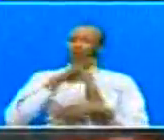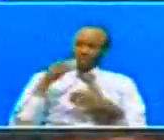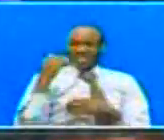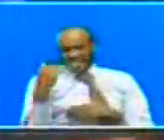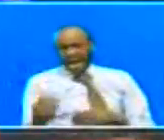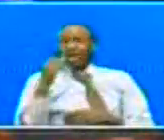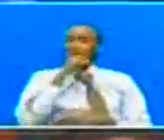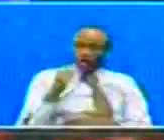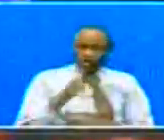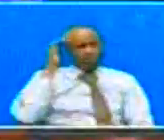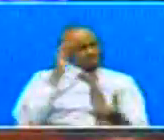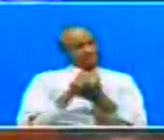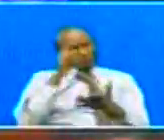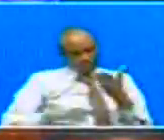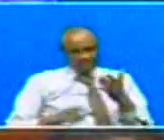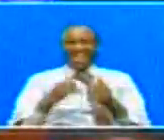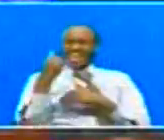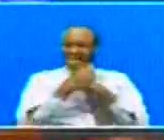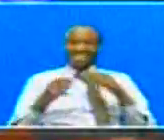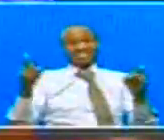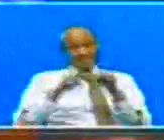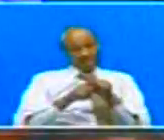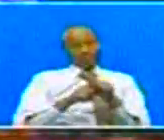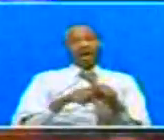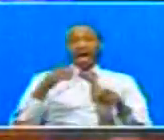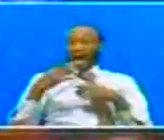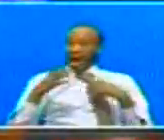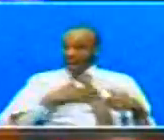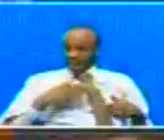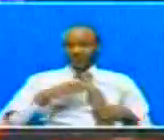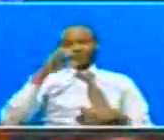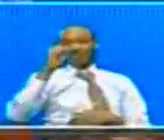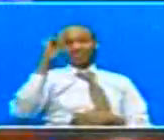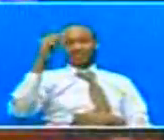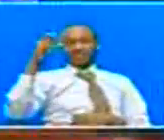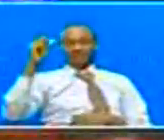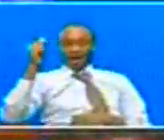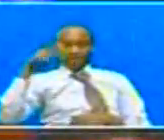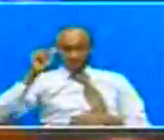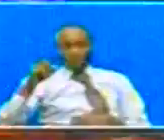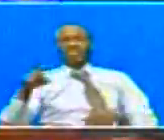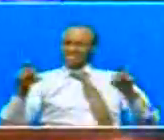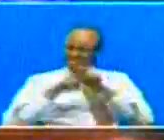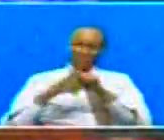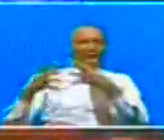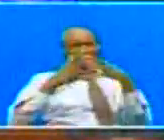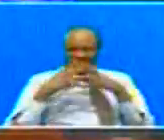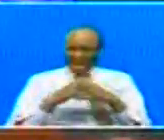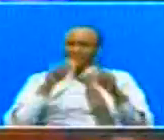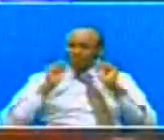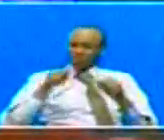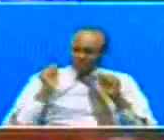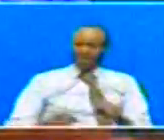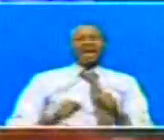unborn to believe that this country can be like Singapore. This country can be like the US. This country can become an